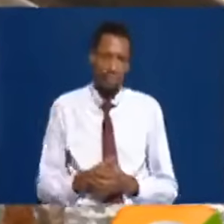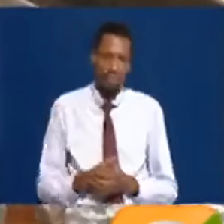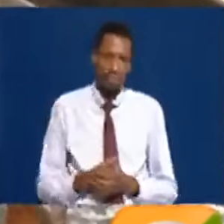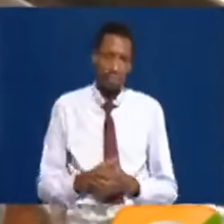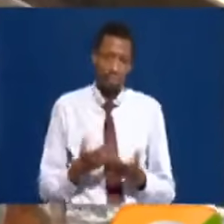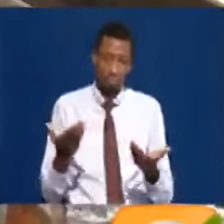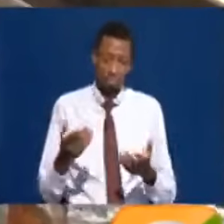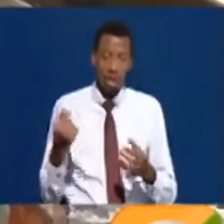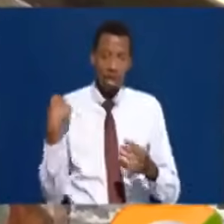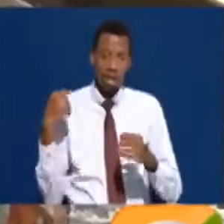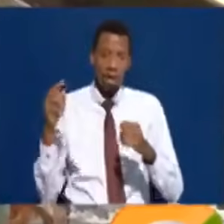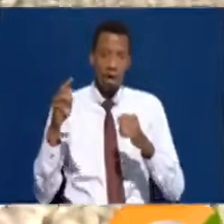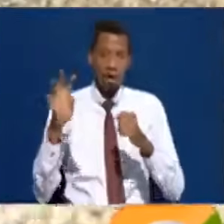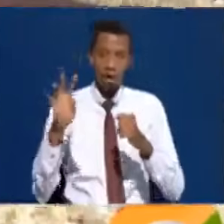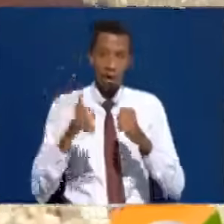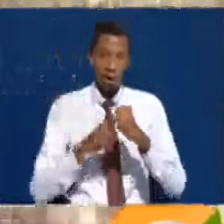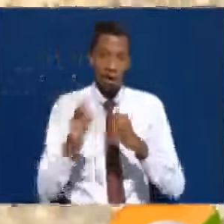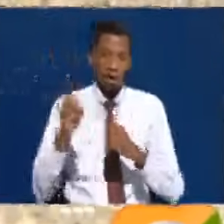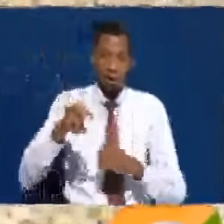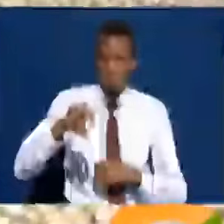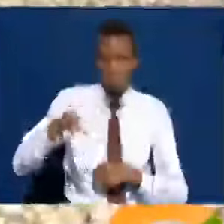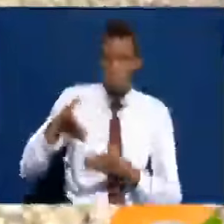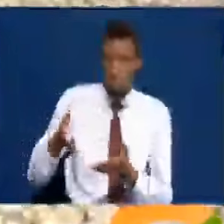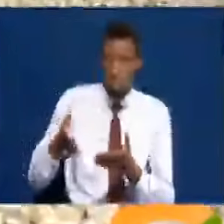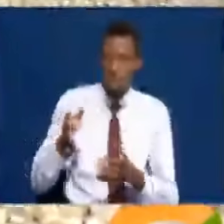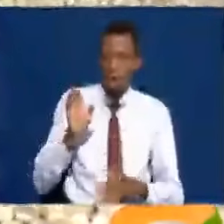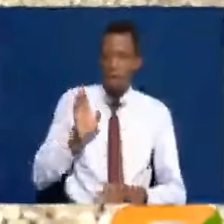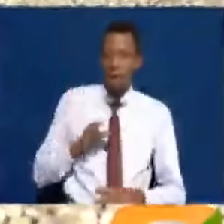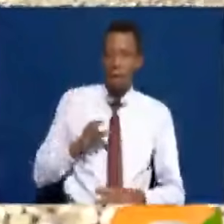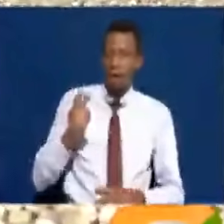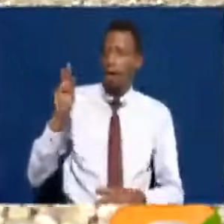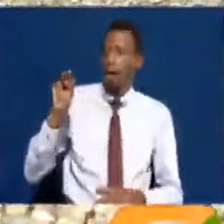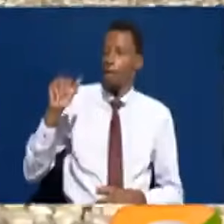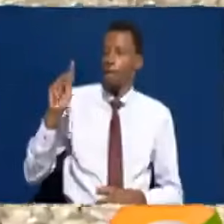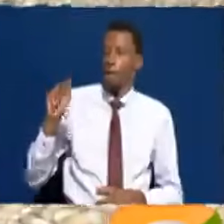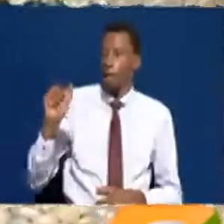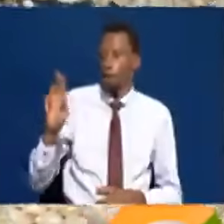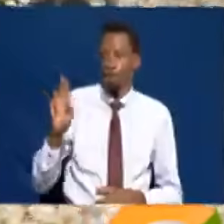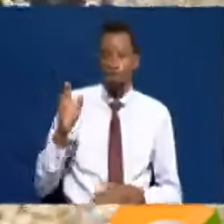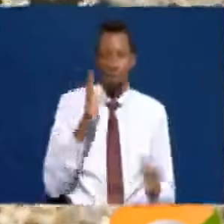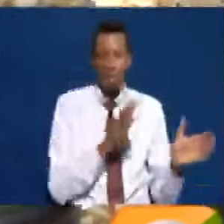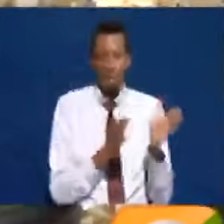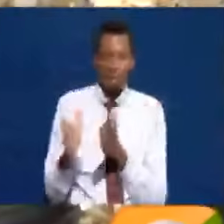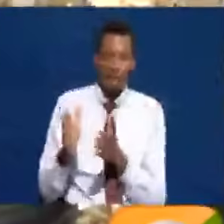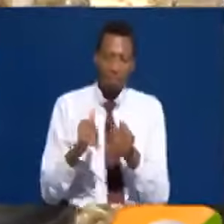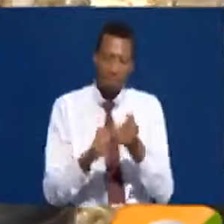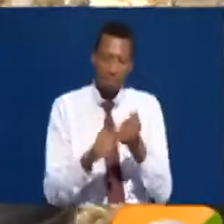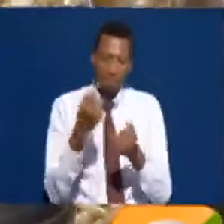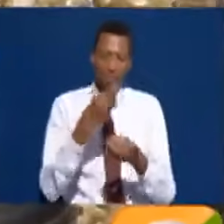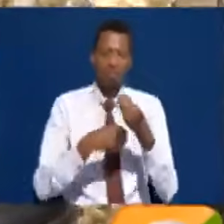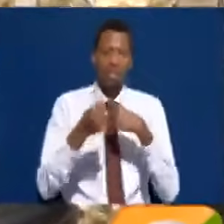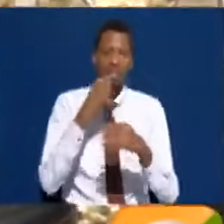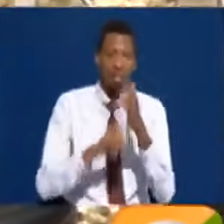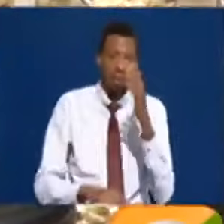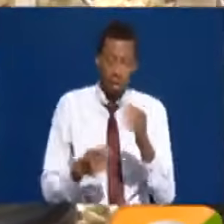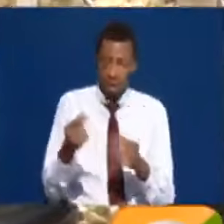In Kawangware, Nairobi County, Mama Winfred Makau prepares today's stock of maize for sale. She tells us that the price